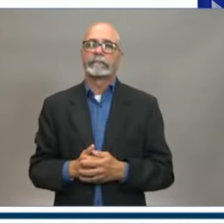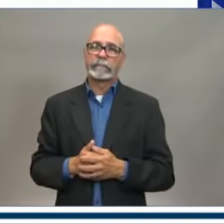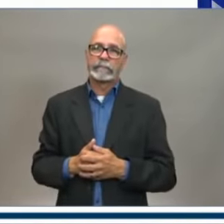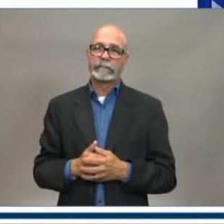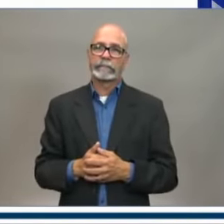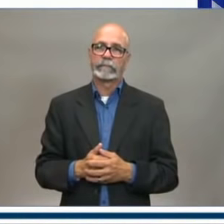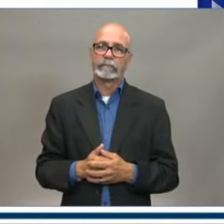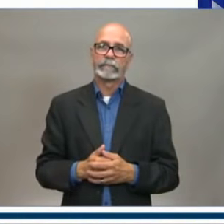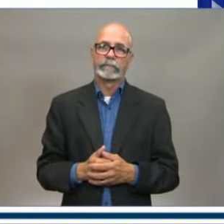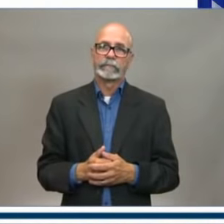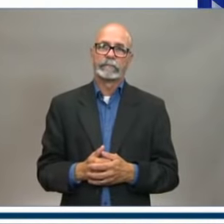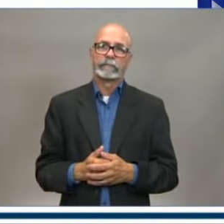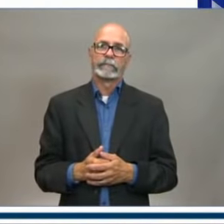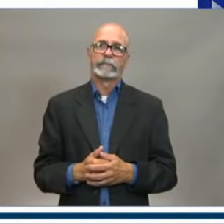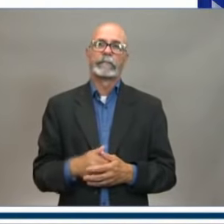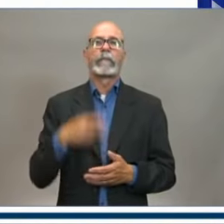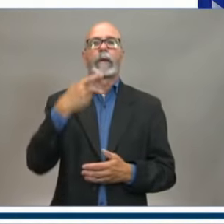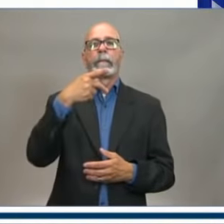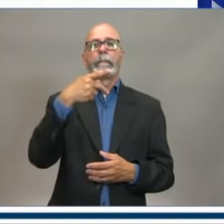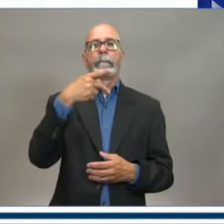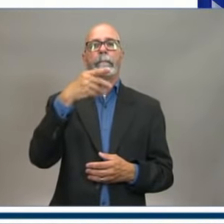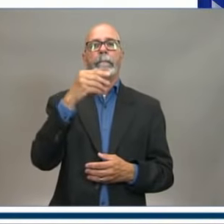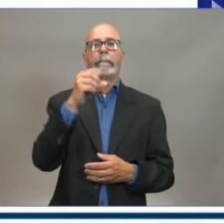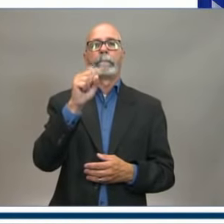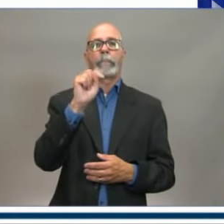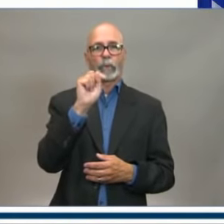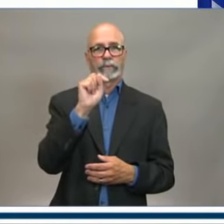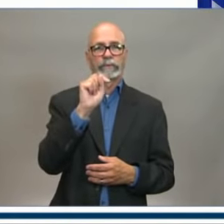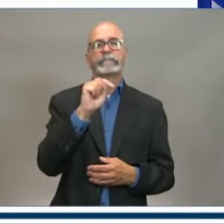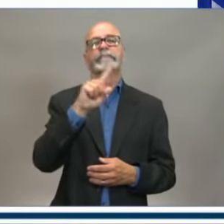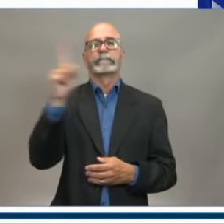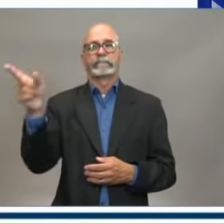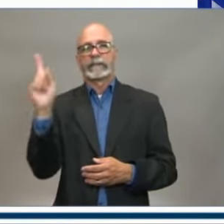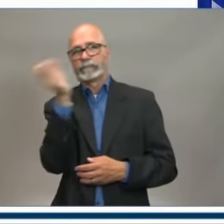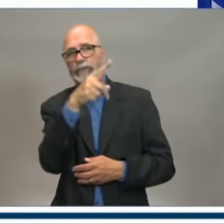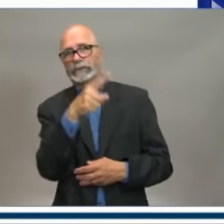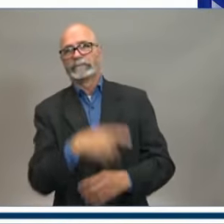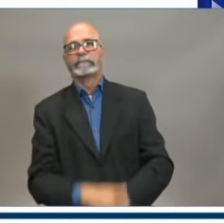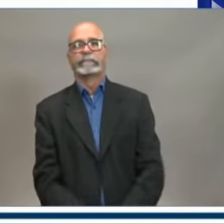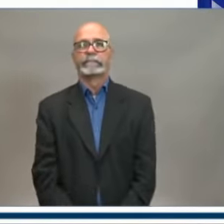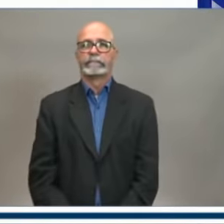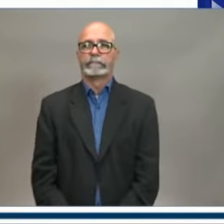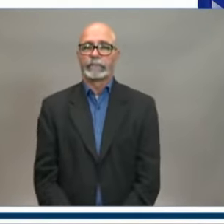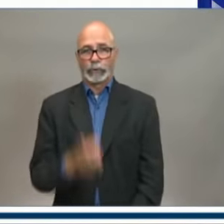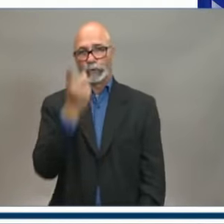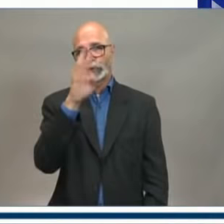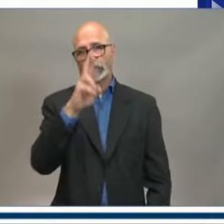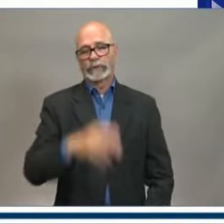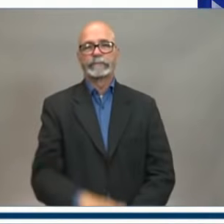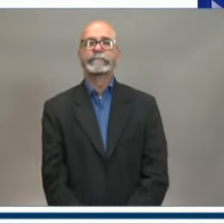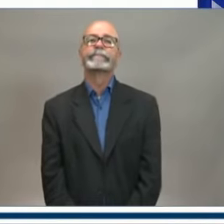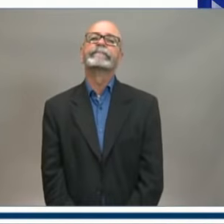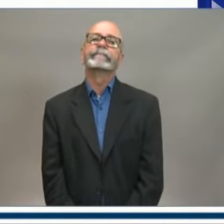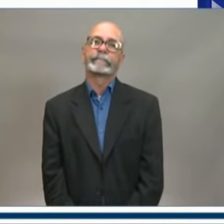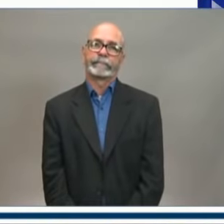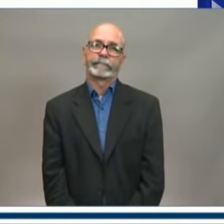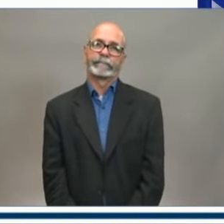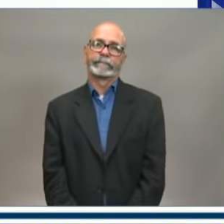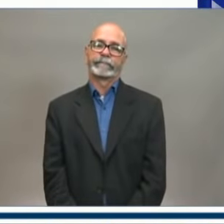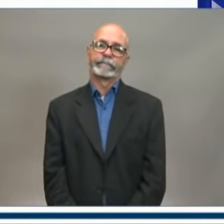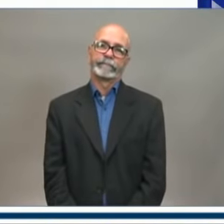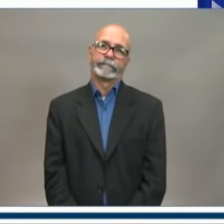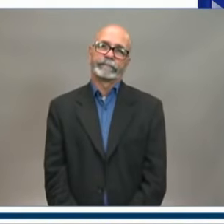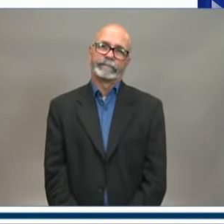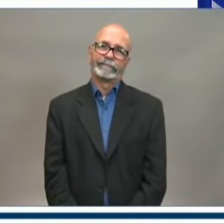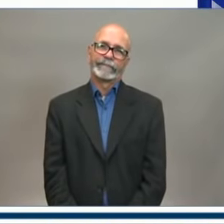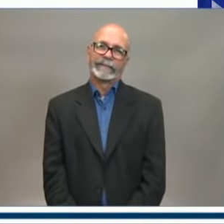Coast. Thanks, Chrissy. Dr. Strang, it's been a couple weeks since I asked you about the project to show the number of